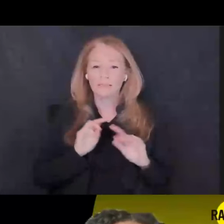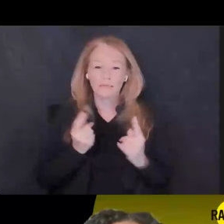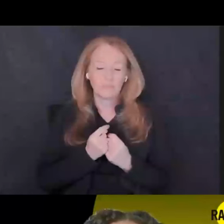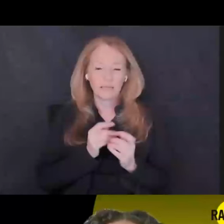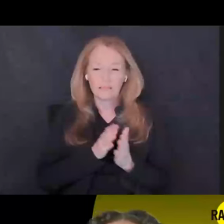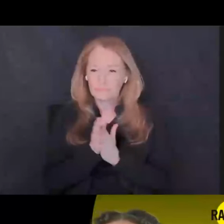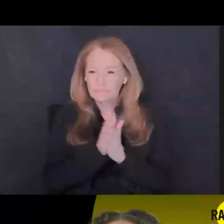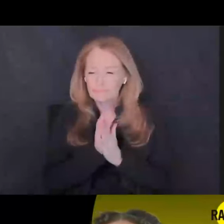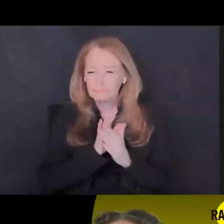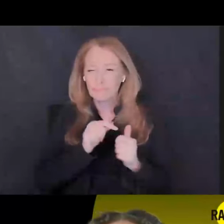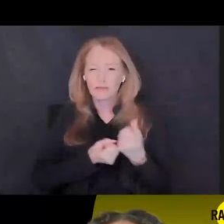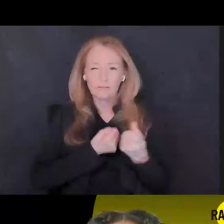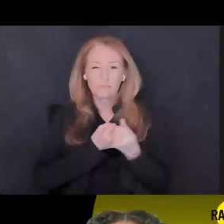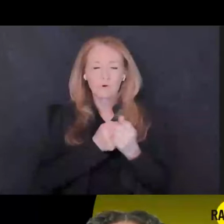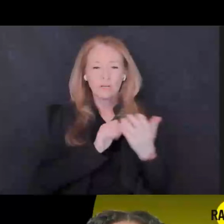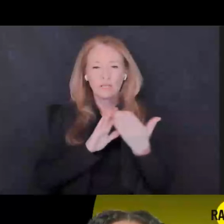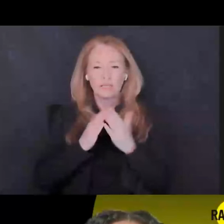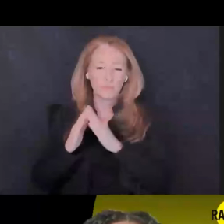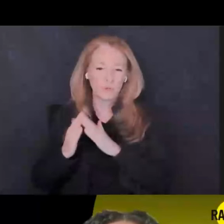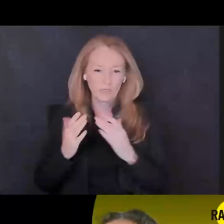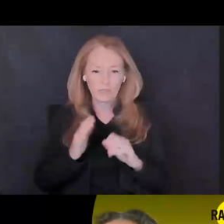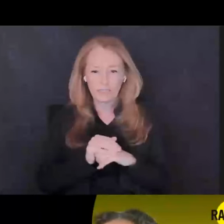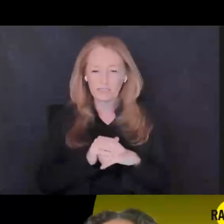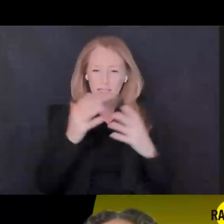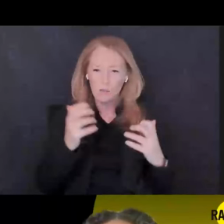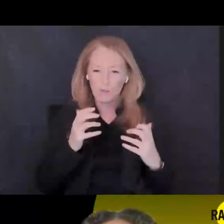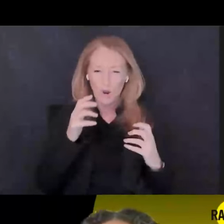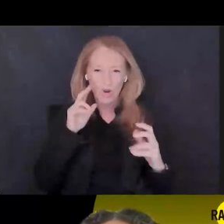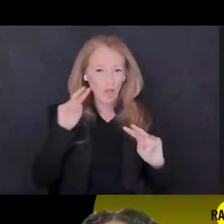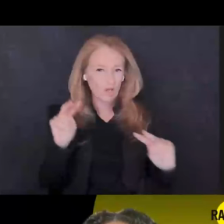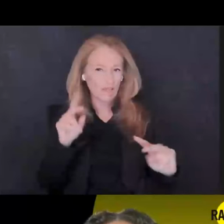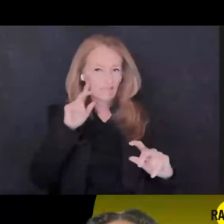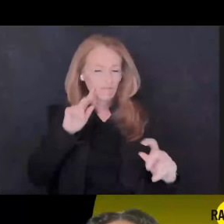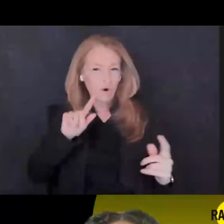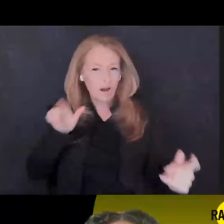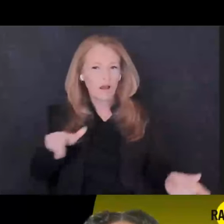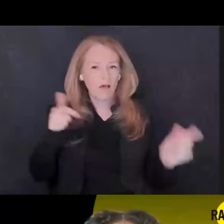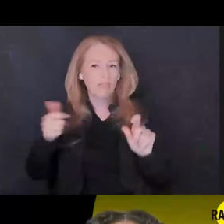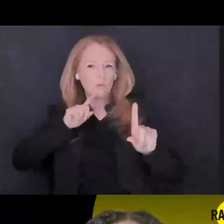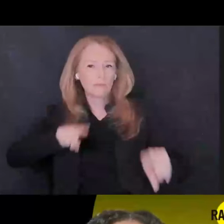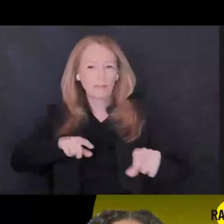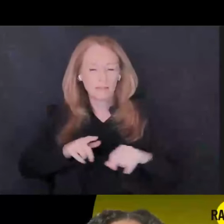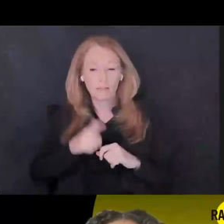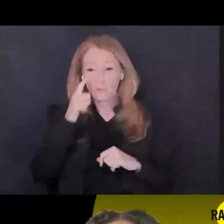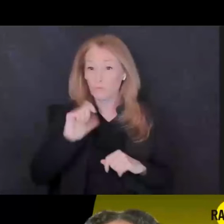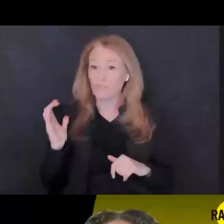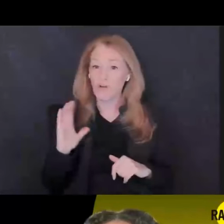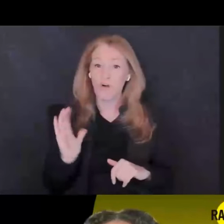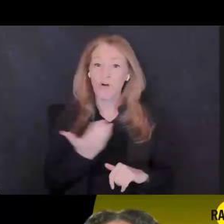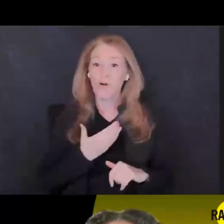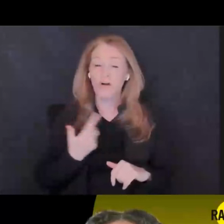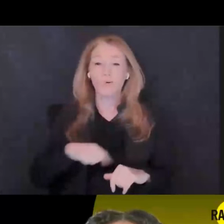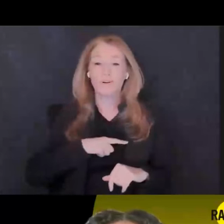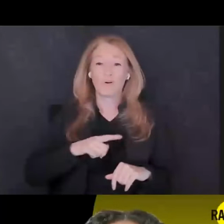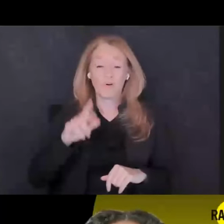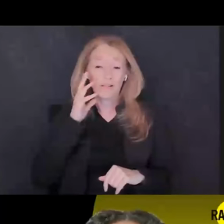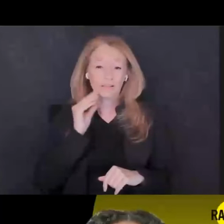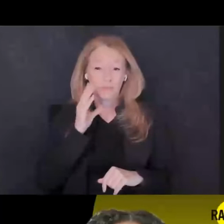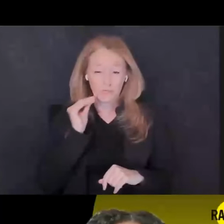that are creating alternative responses, because all of us have lived experience with police violence and violence